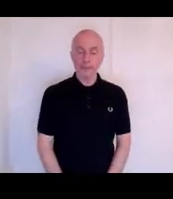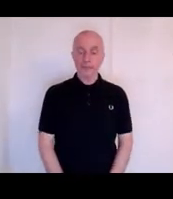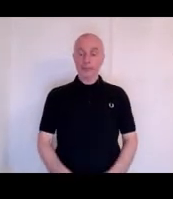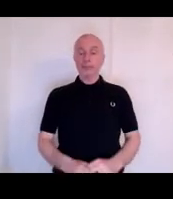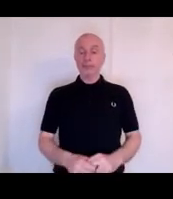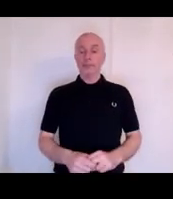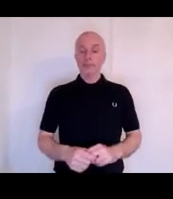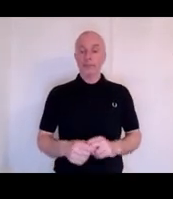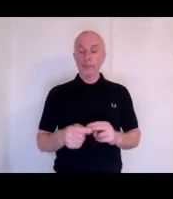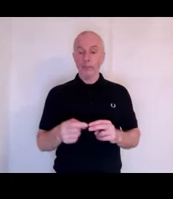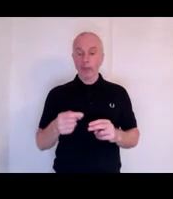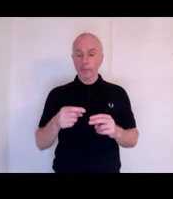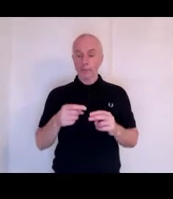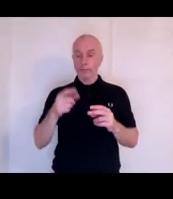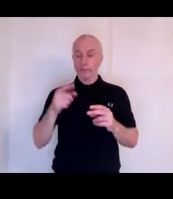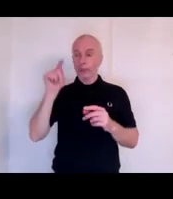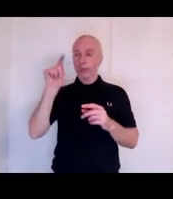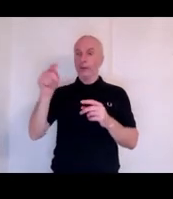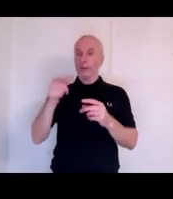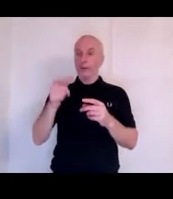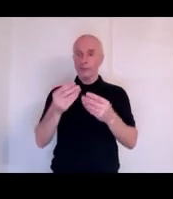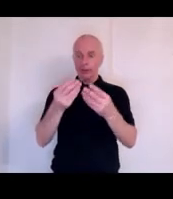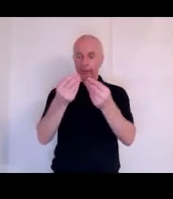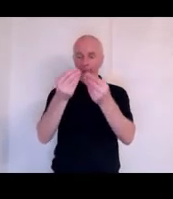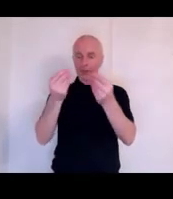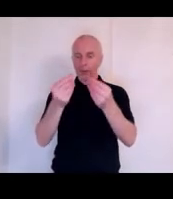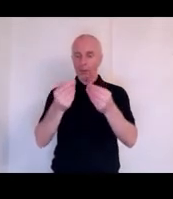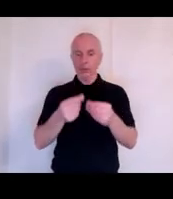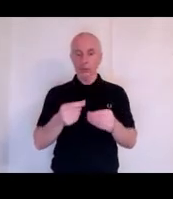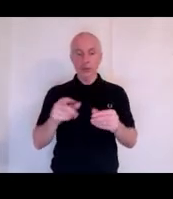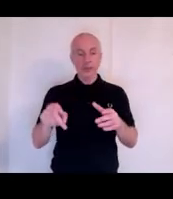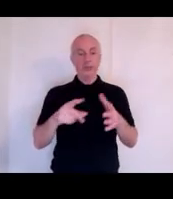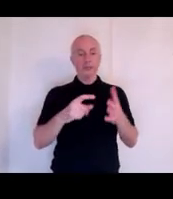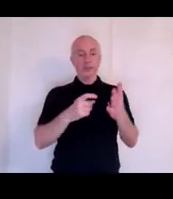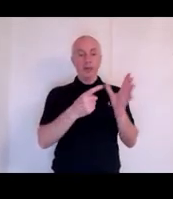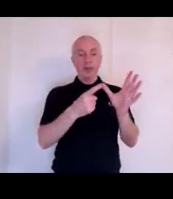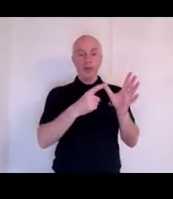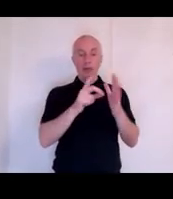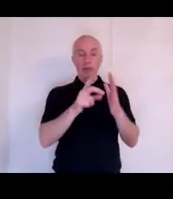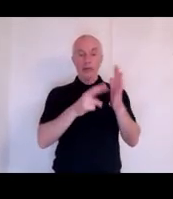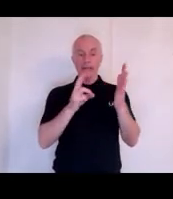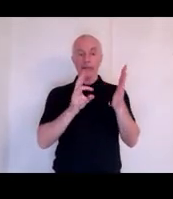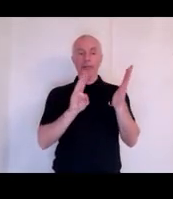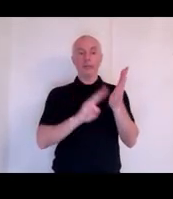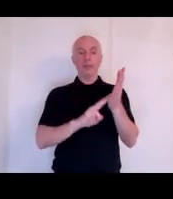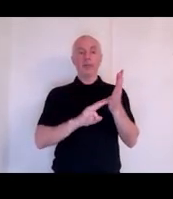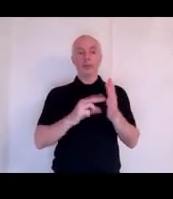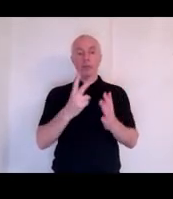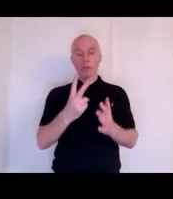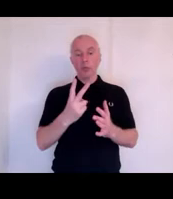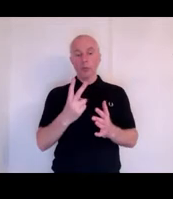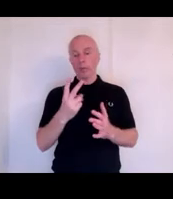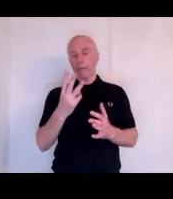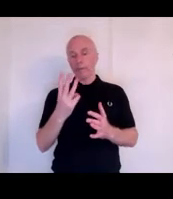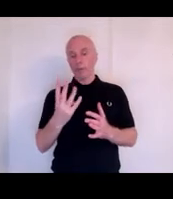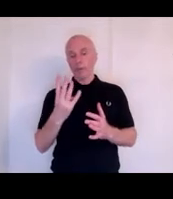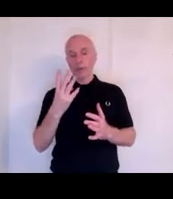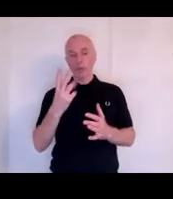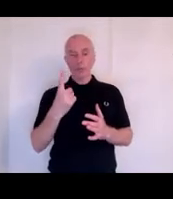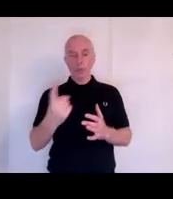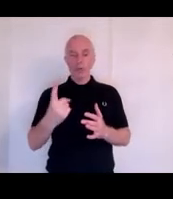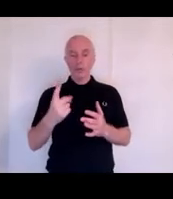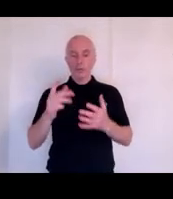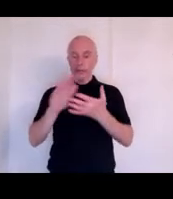The radioactive source that is used is americium-241, which releases alpha particles that cause ionization.